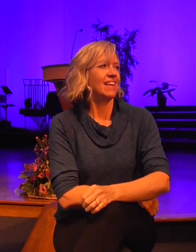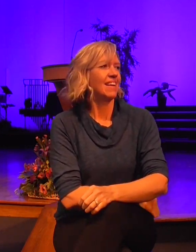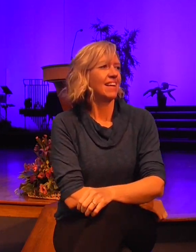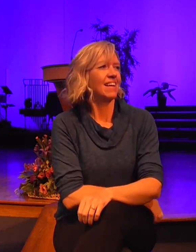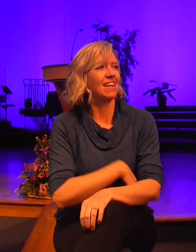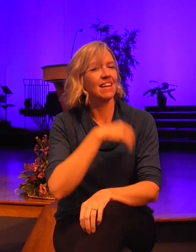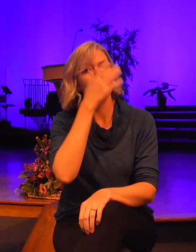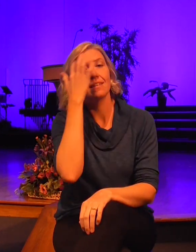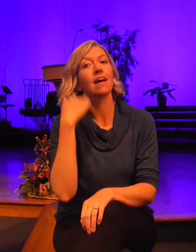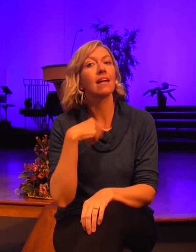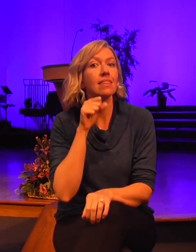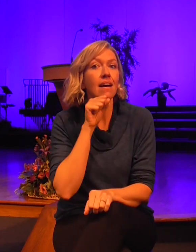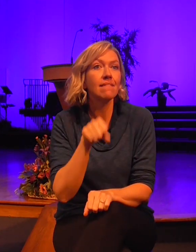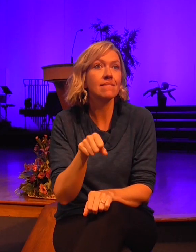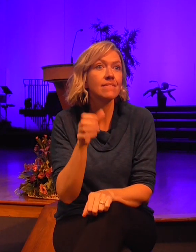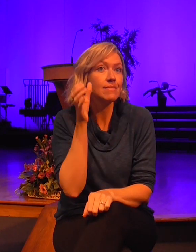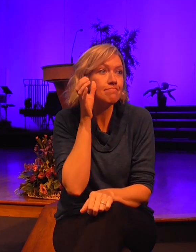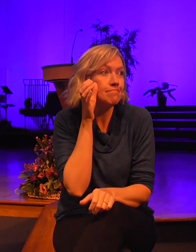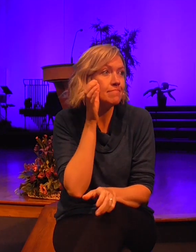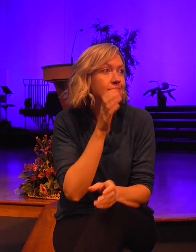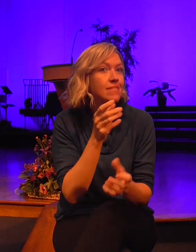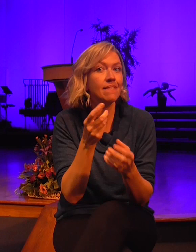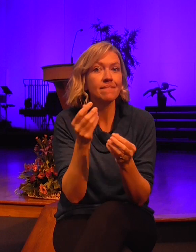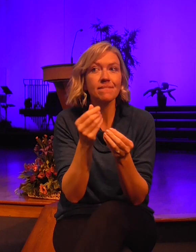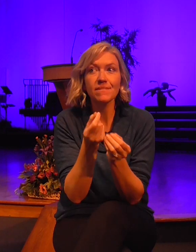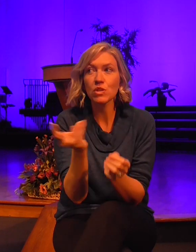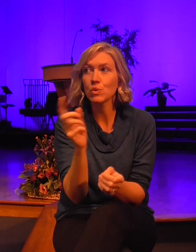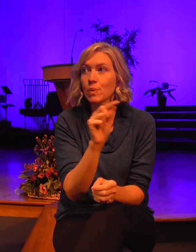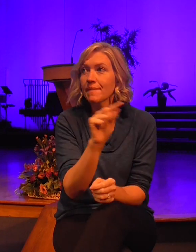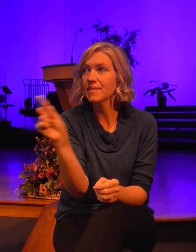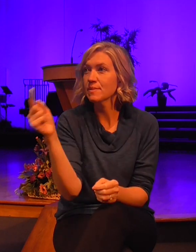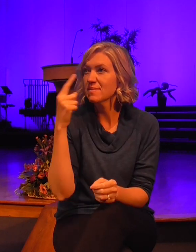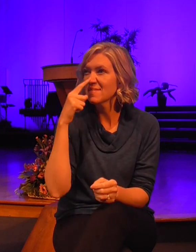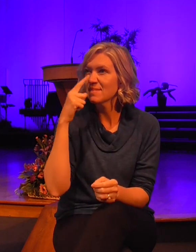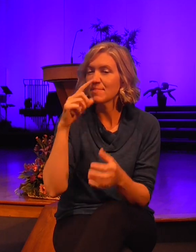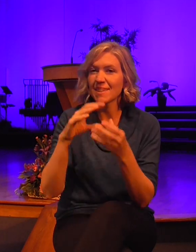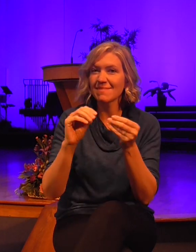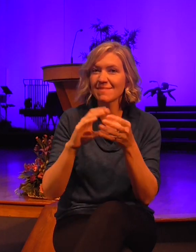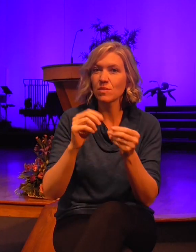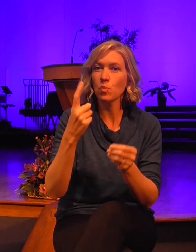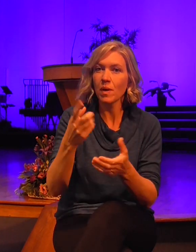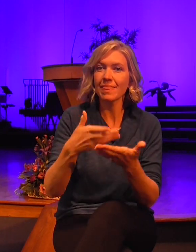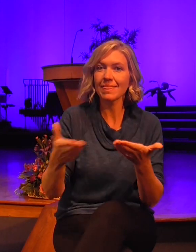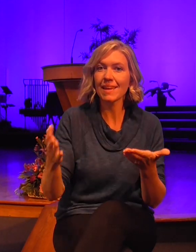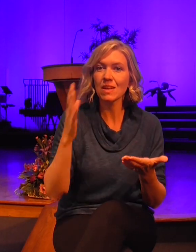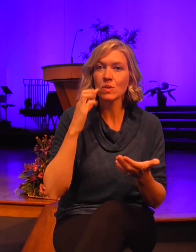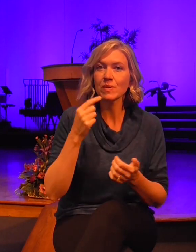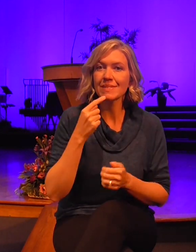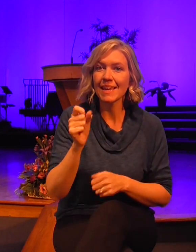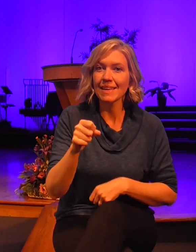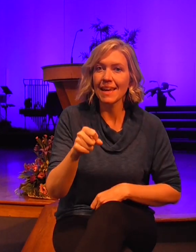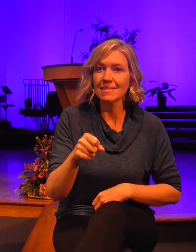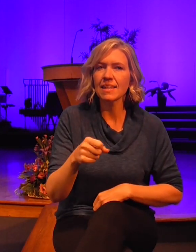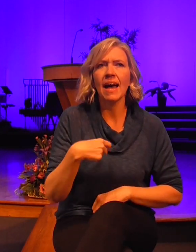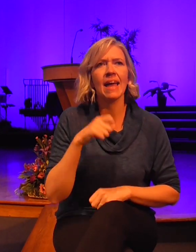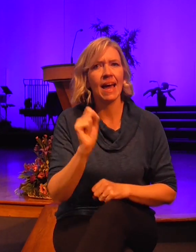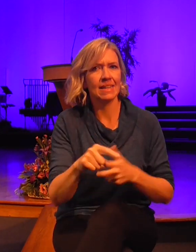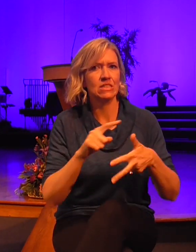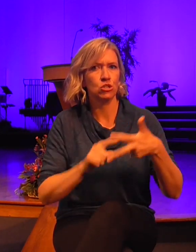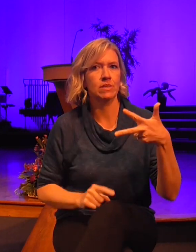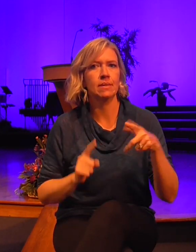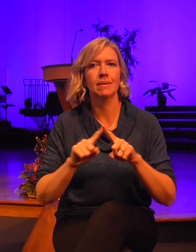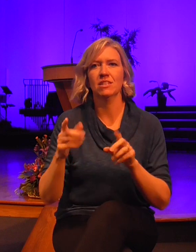And I'd love to hear from a couple of you. Anyone want to share that one thing that you're saying yes to this week? I know I asked you 3, but you only get to share